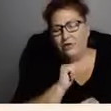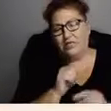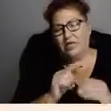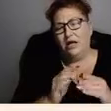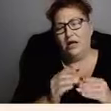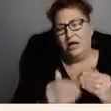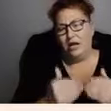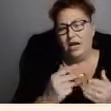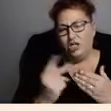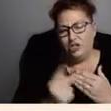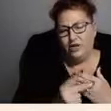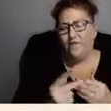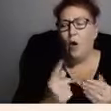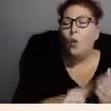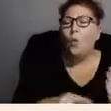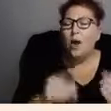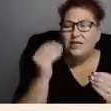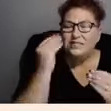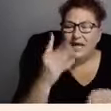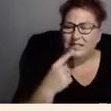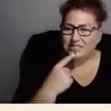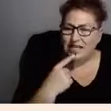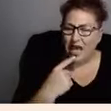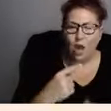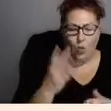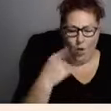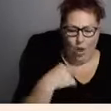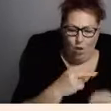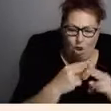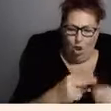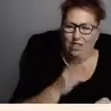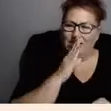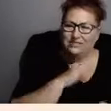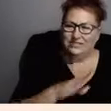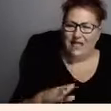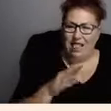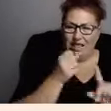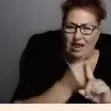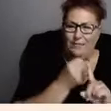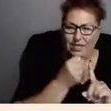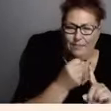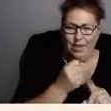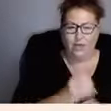What does the data say, and why do we call this a silent epidemic?